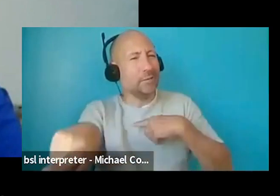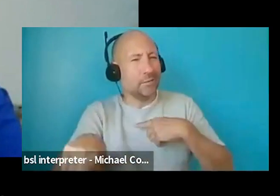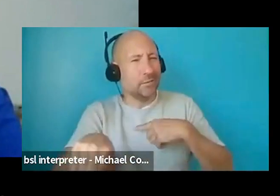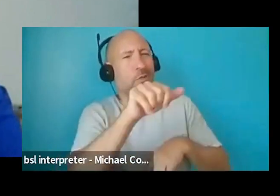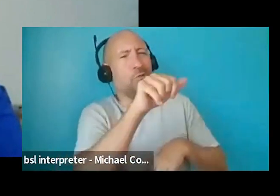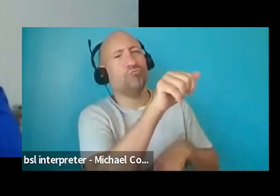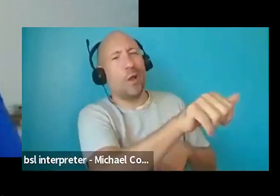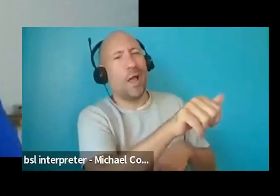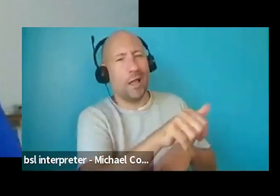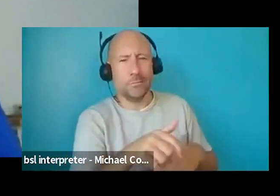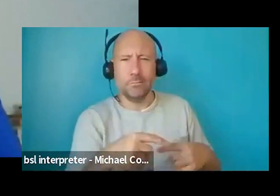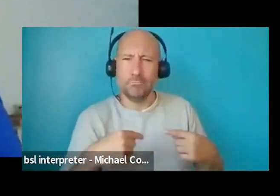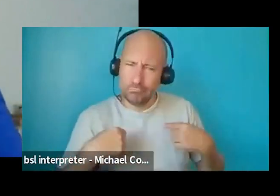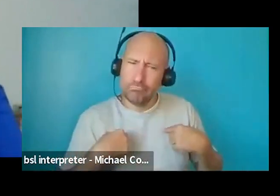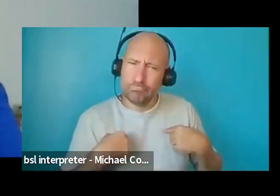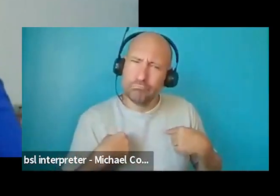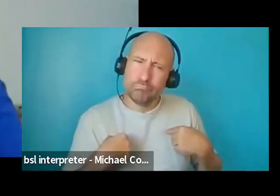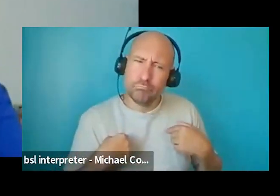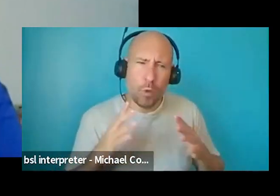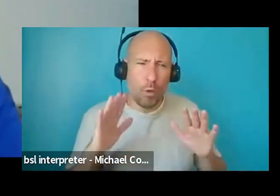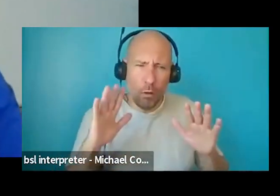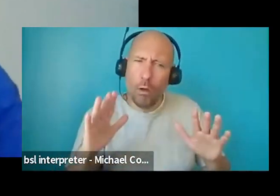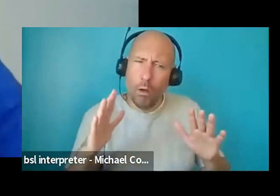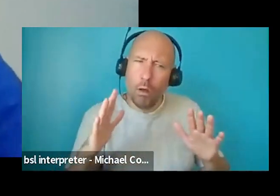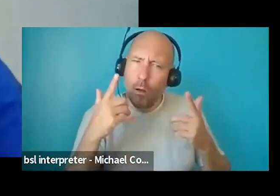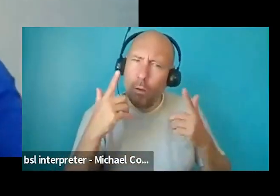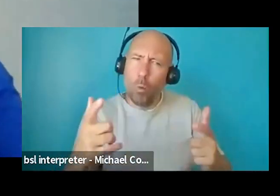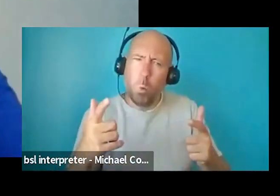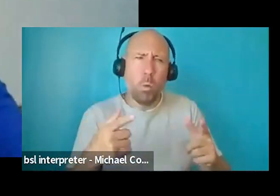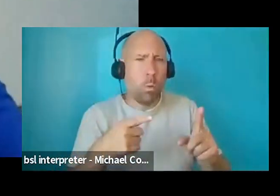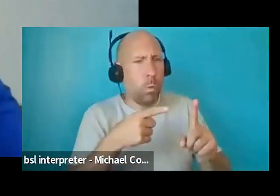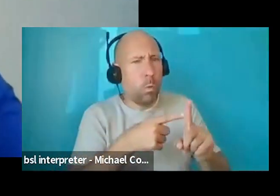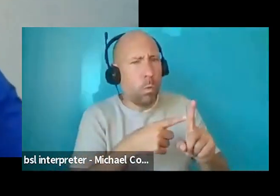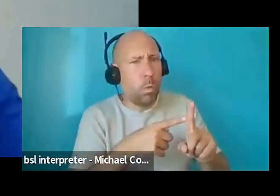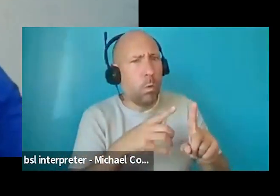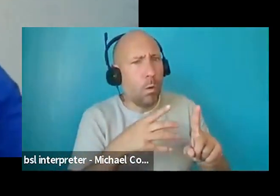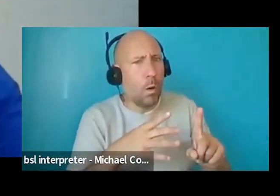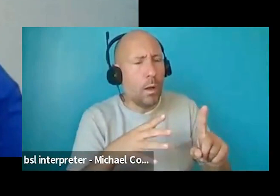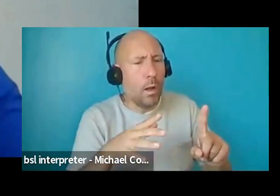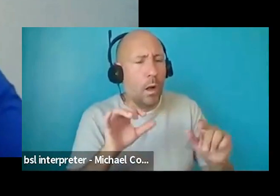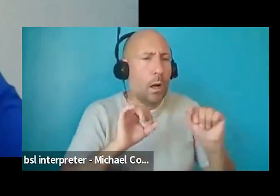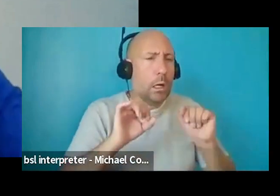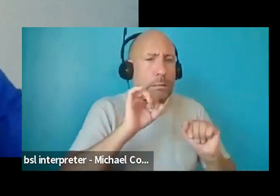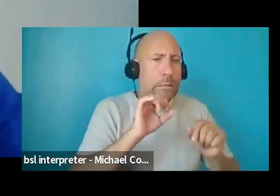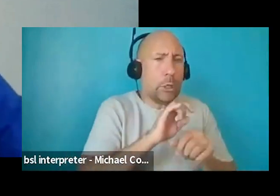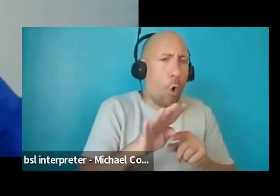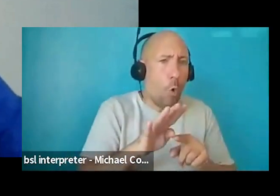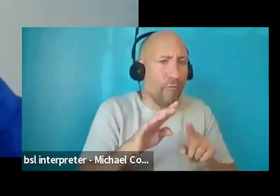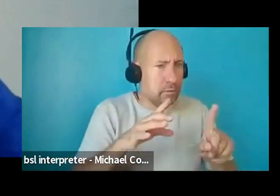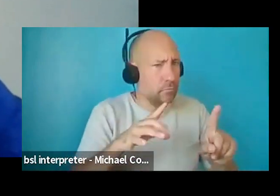the interest that we would have in protecting any artists that get involved in that project.